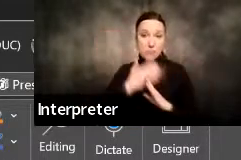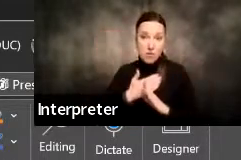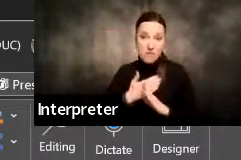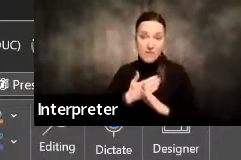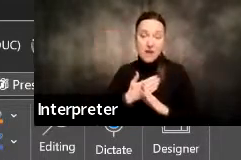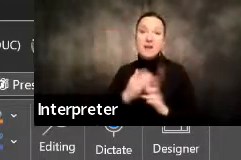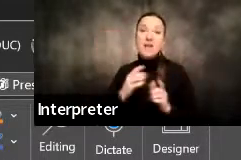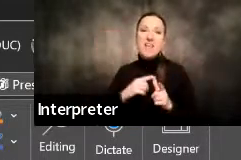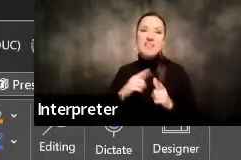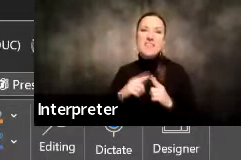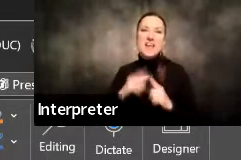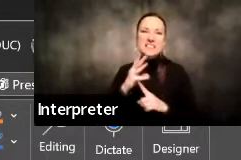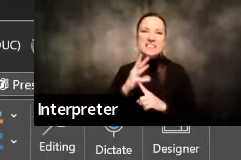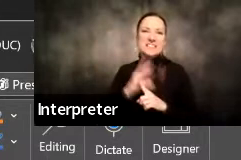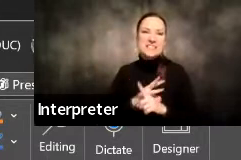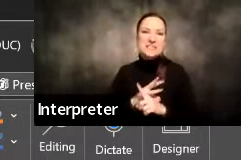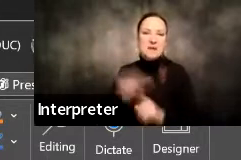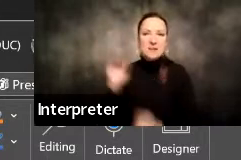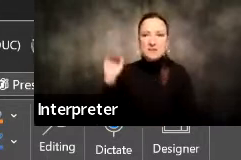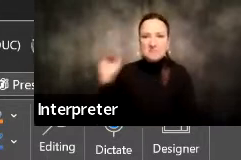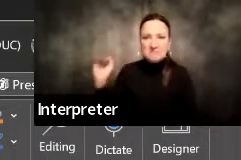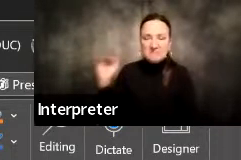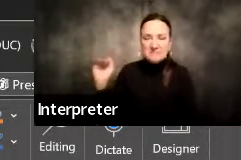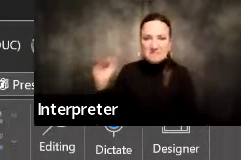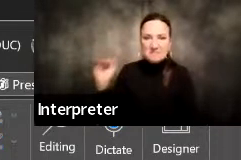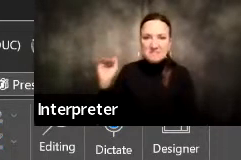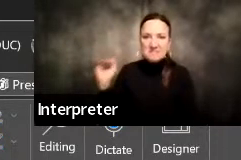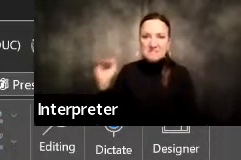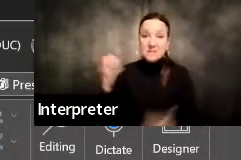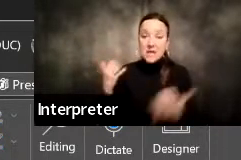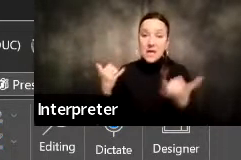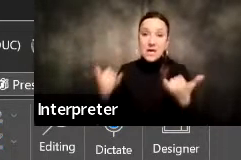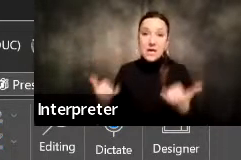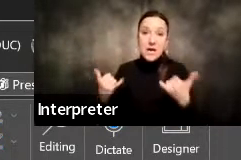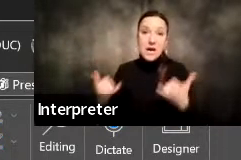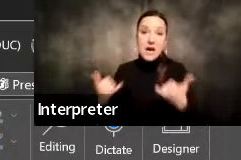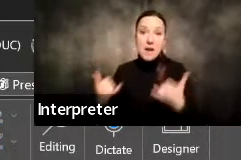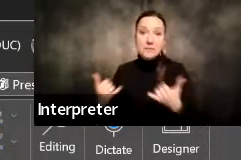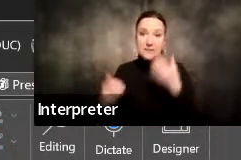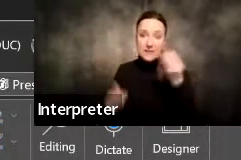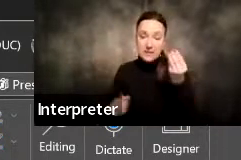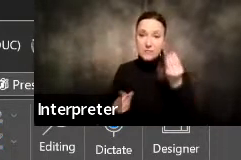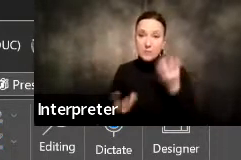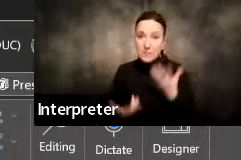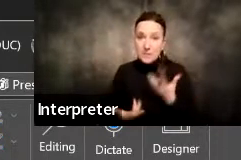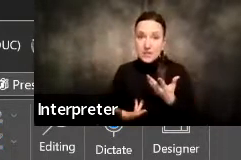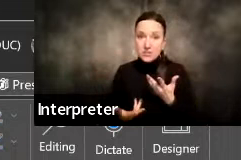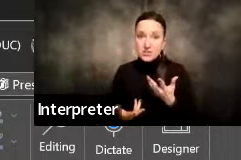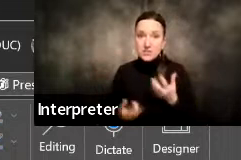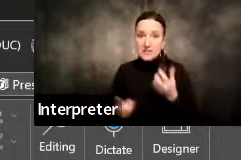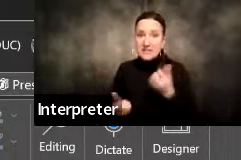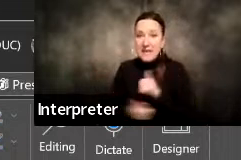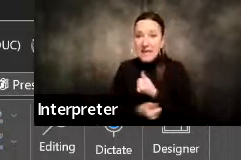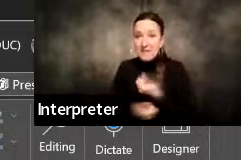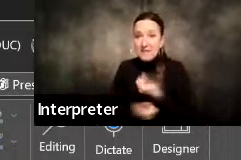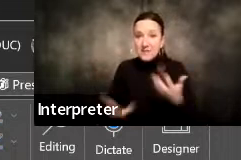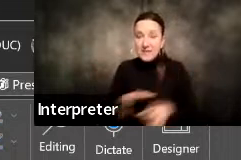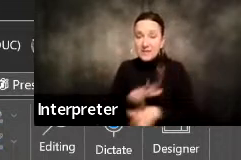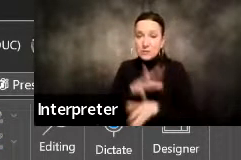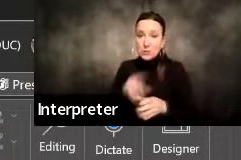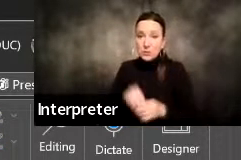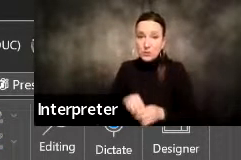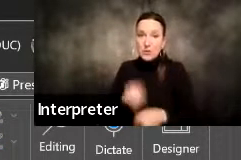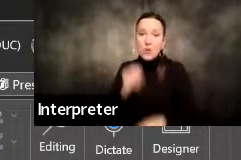a 6-month reminder that the information needs to be updated. Everything that's included is your home or